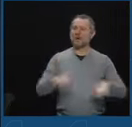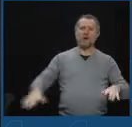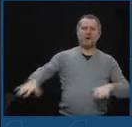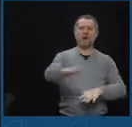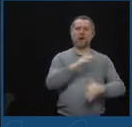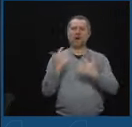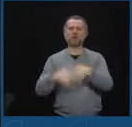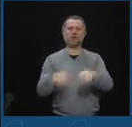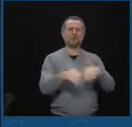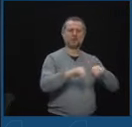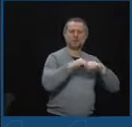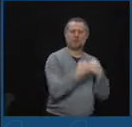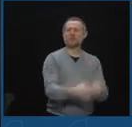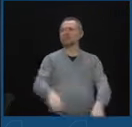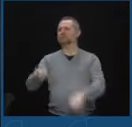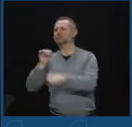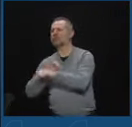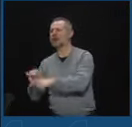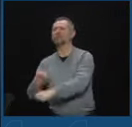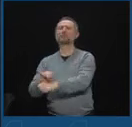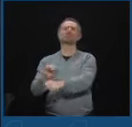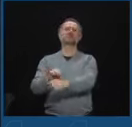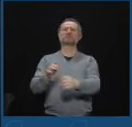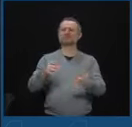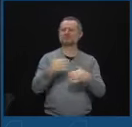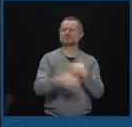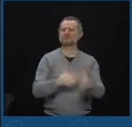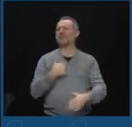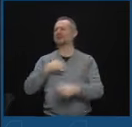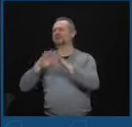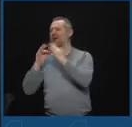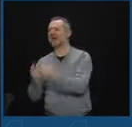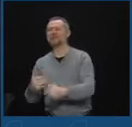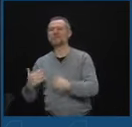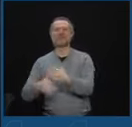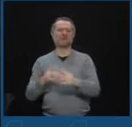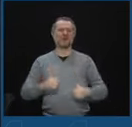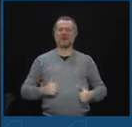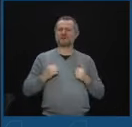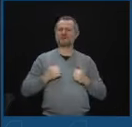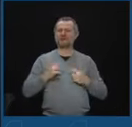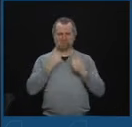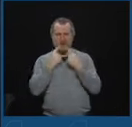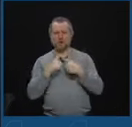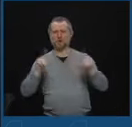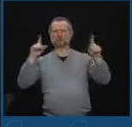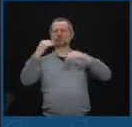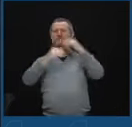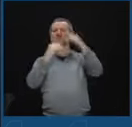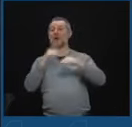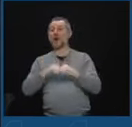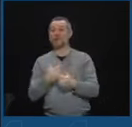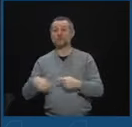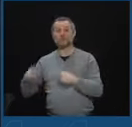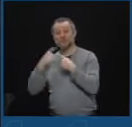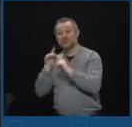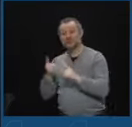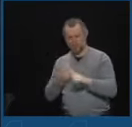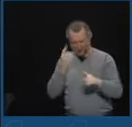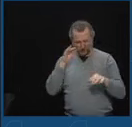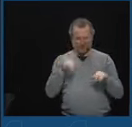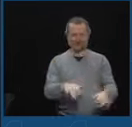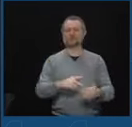training, have their own families and live successfully. And you'll be the ones who made that difference. And that is a